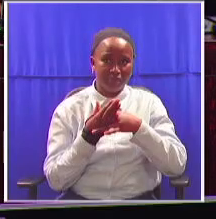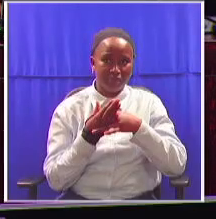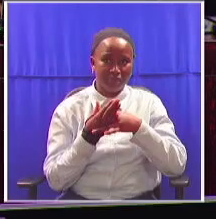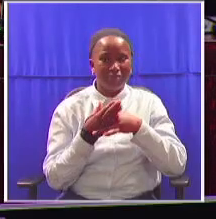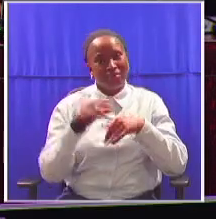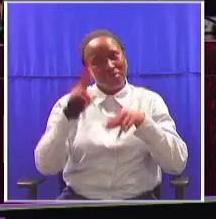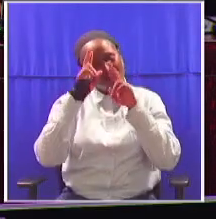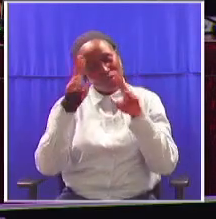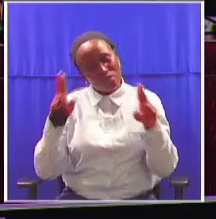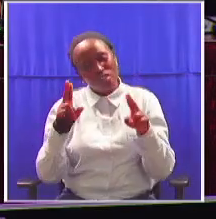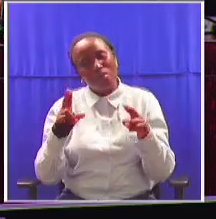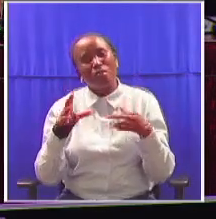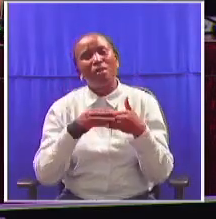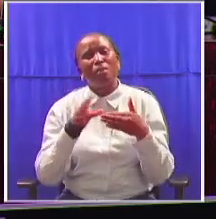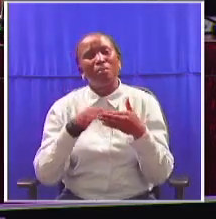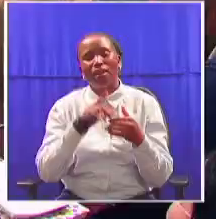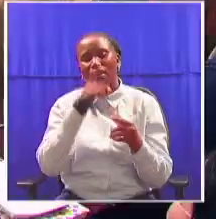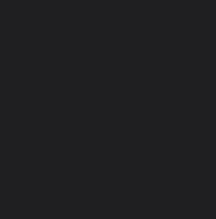Members Kumbuzo.